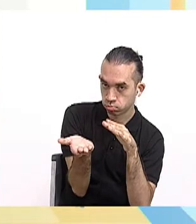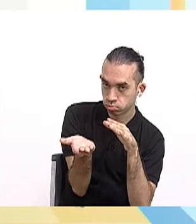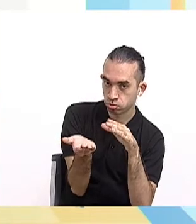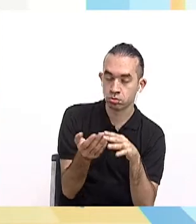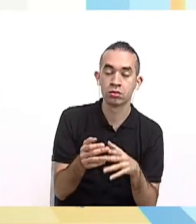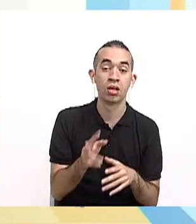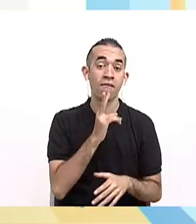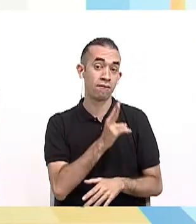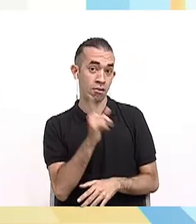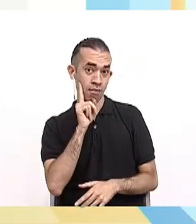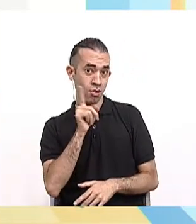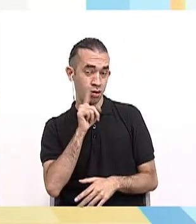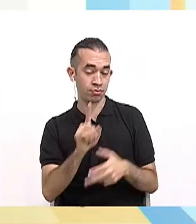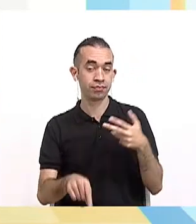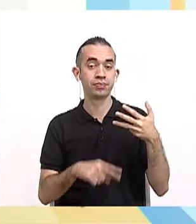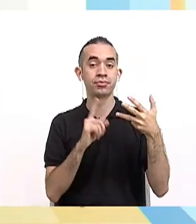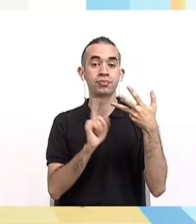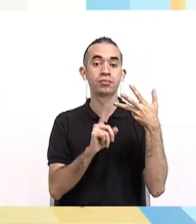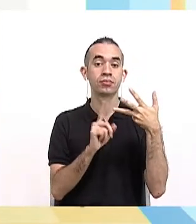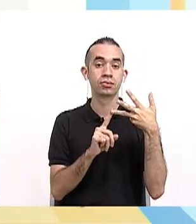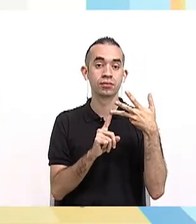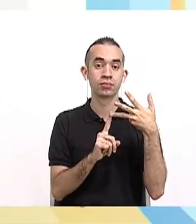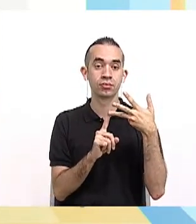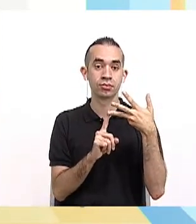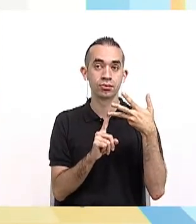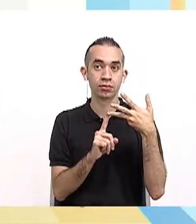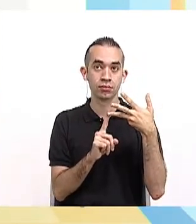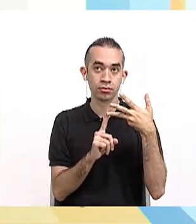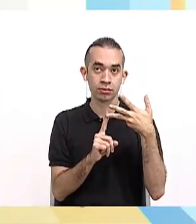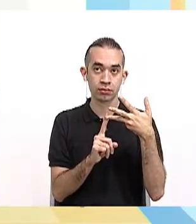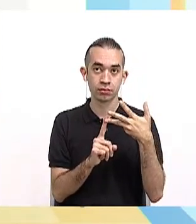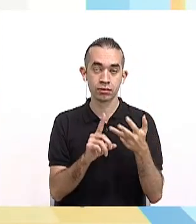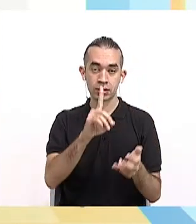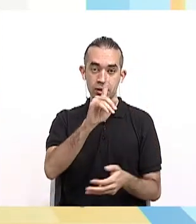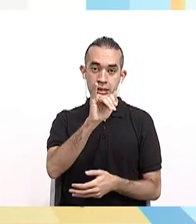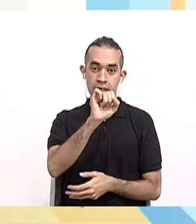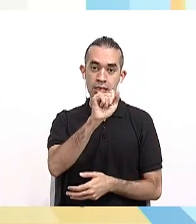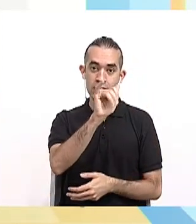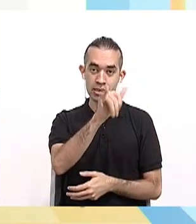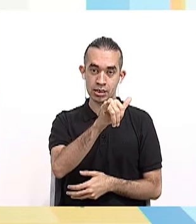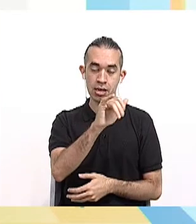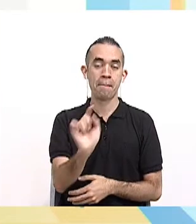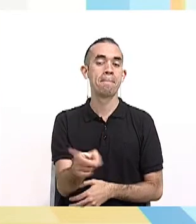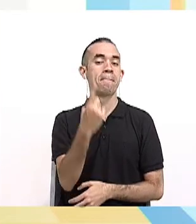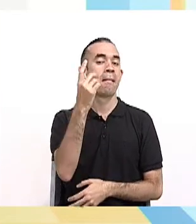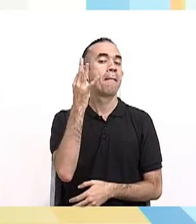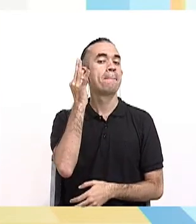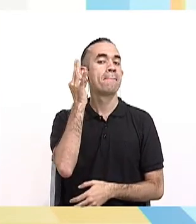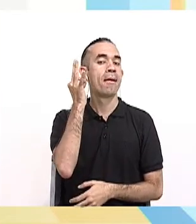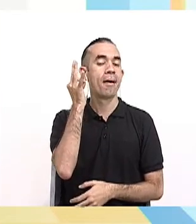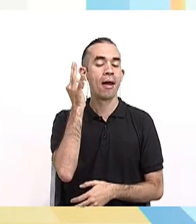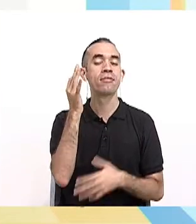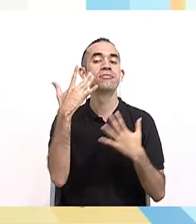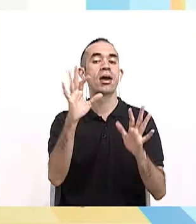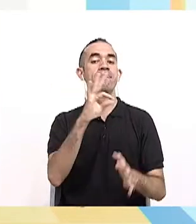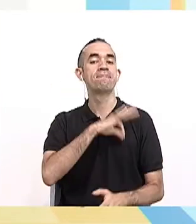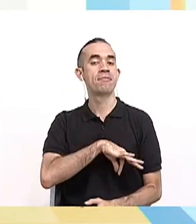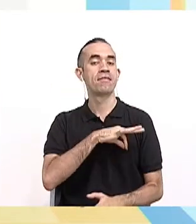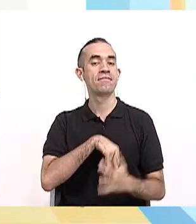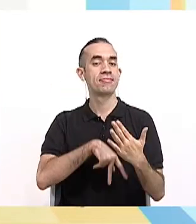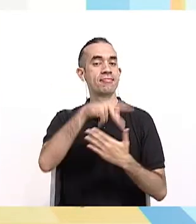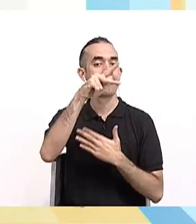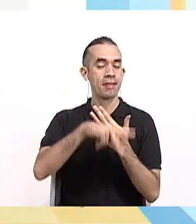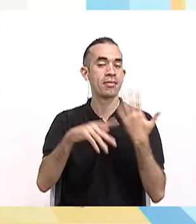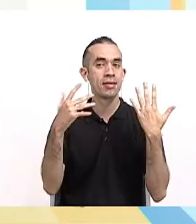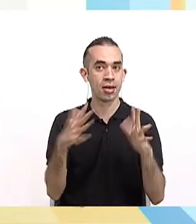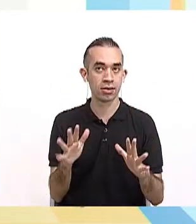or false? Number 4, Daisy was the first woman to benefit from the program.